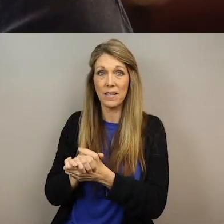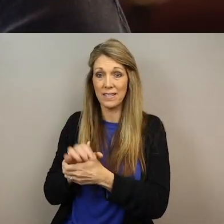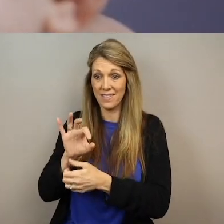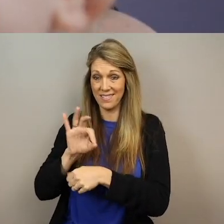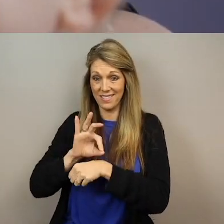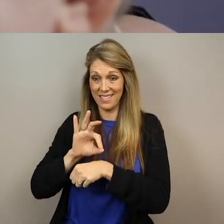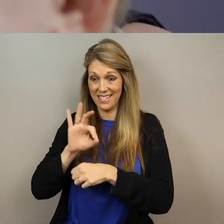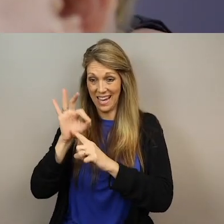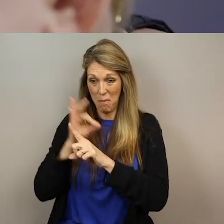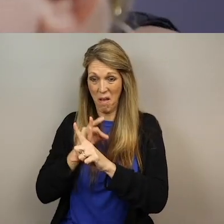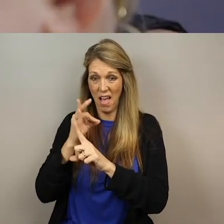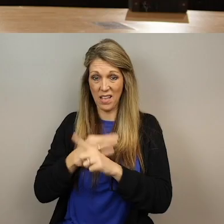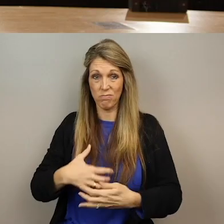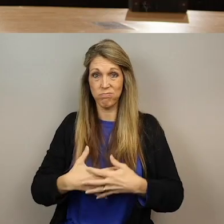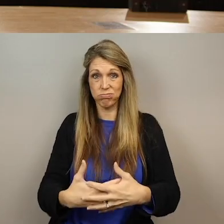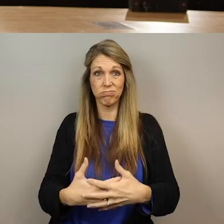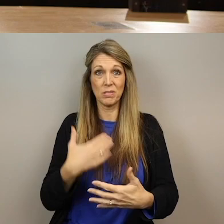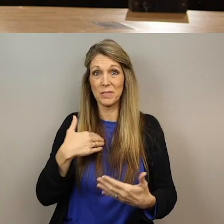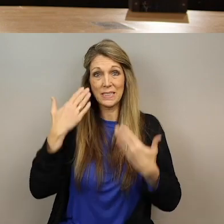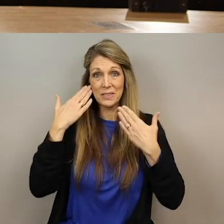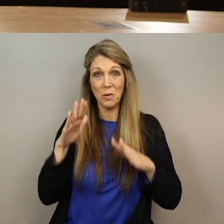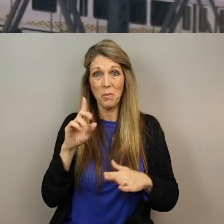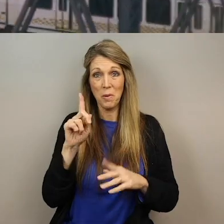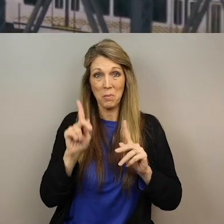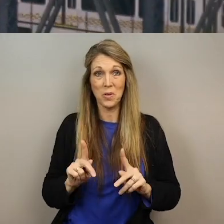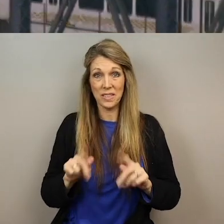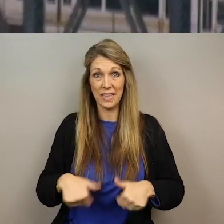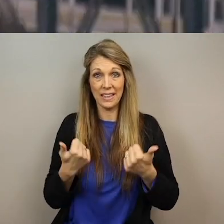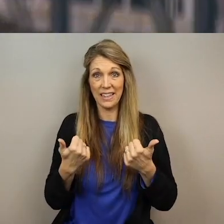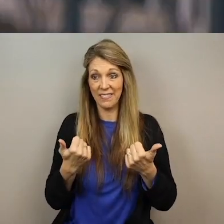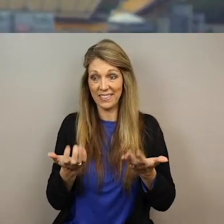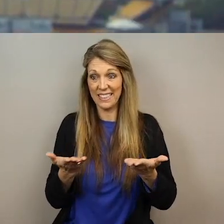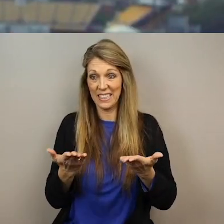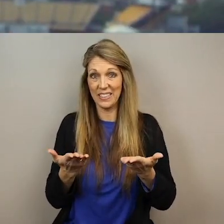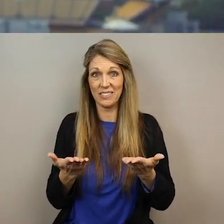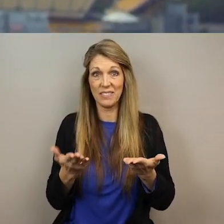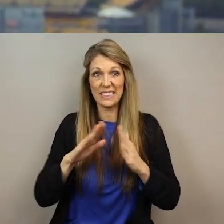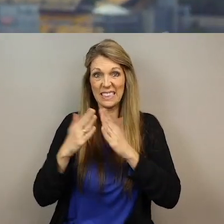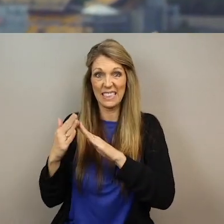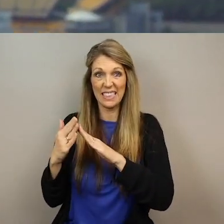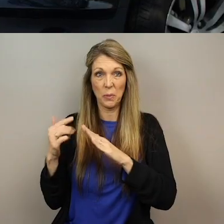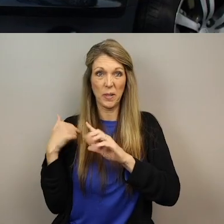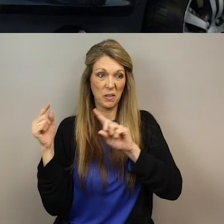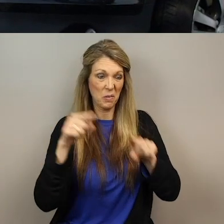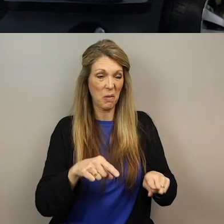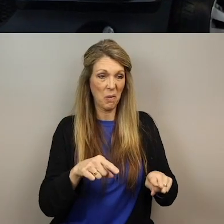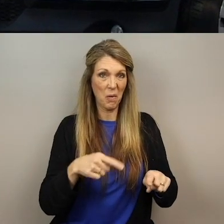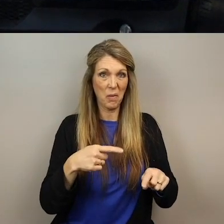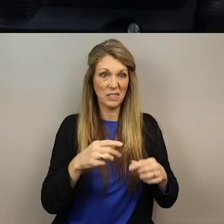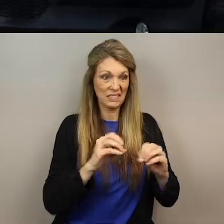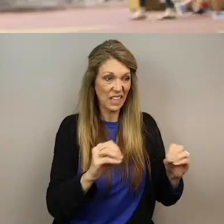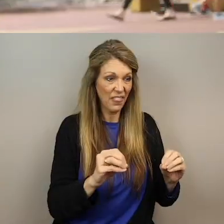9 months pregnant, and we did not know one person who lived in the city. Why do we come to where there's nothing so we can try